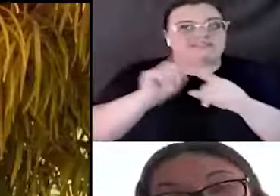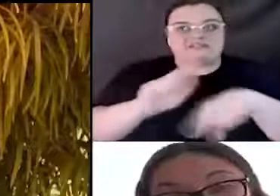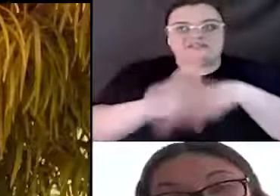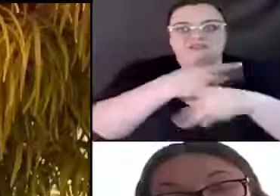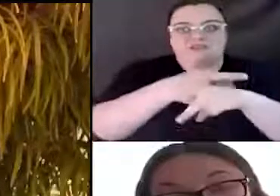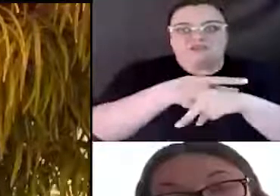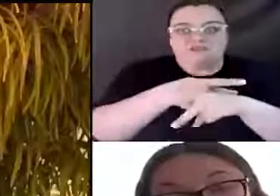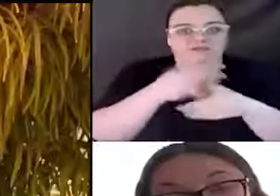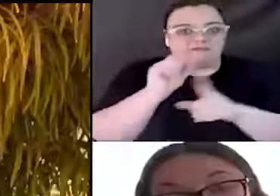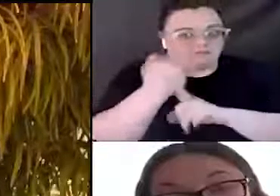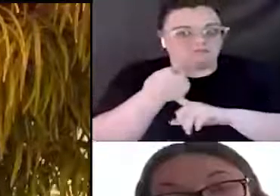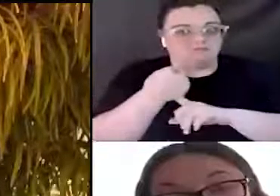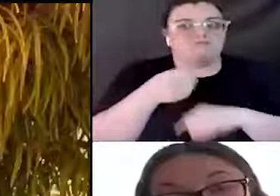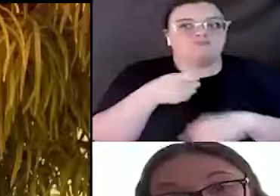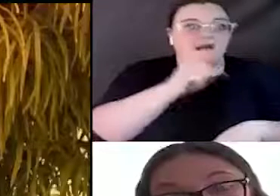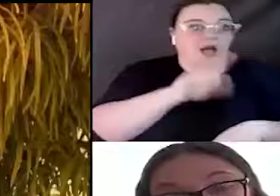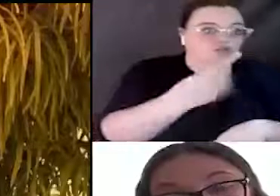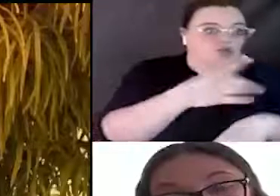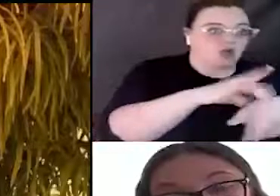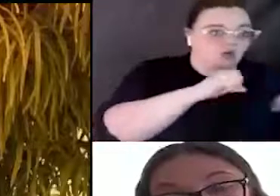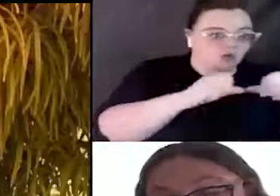in addition to earthquakes.